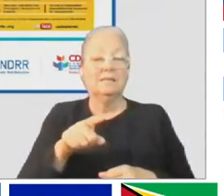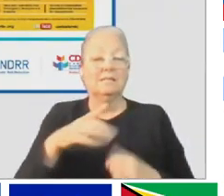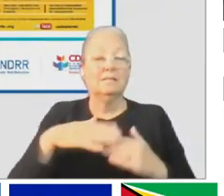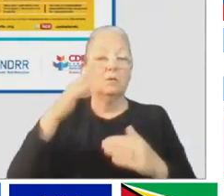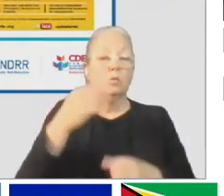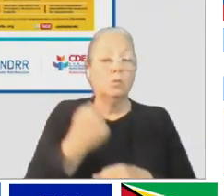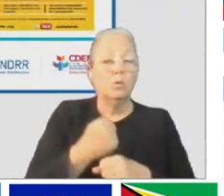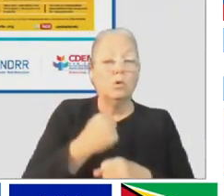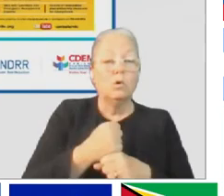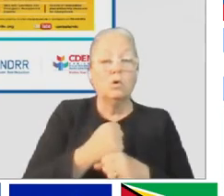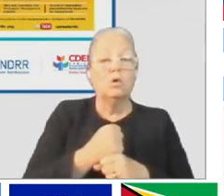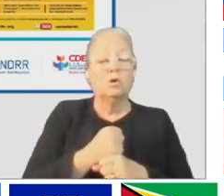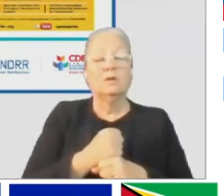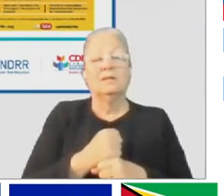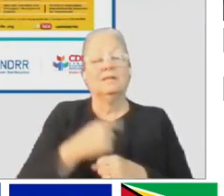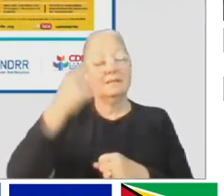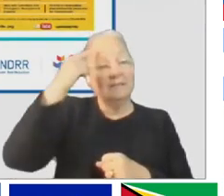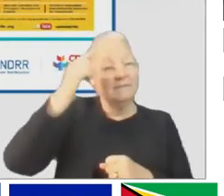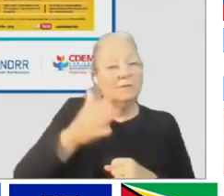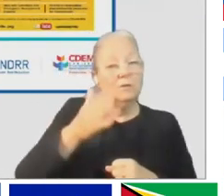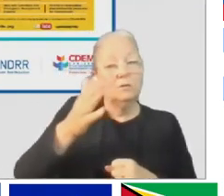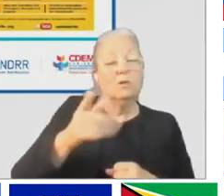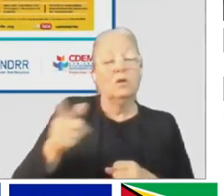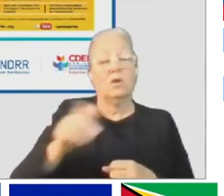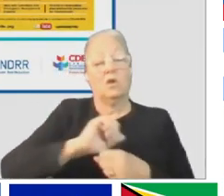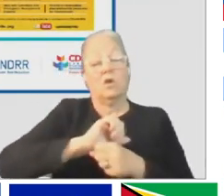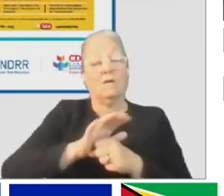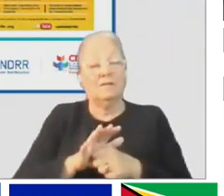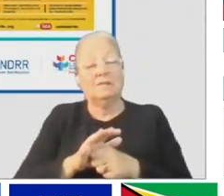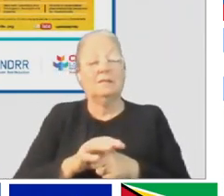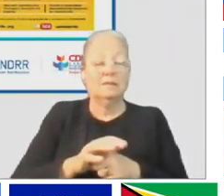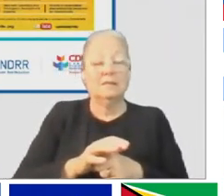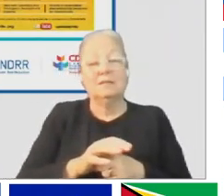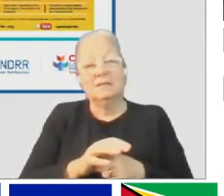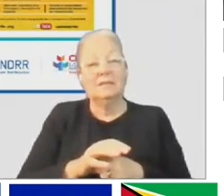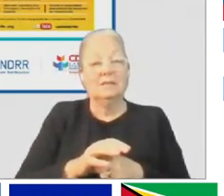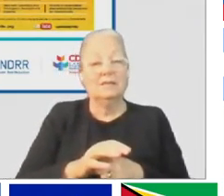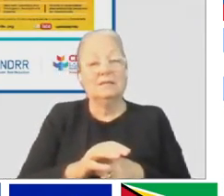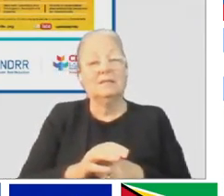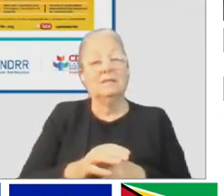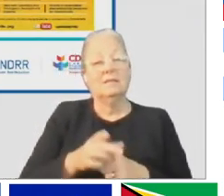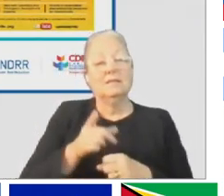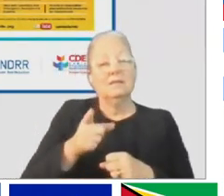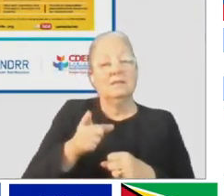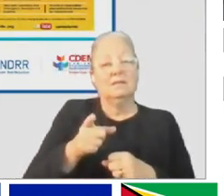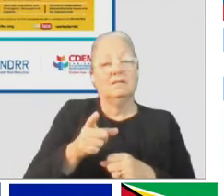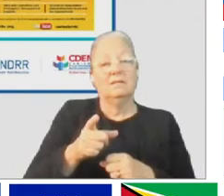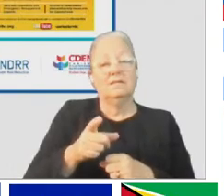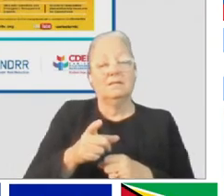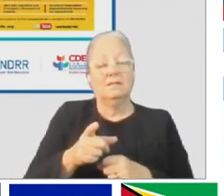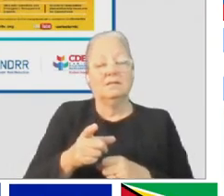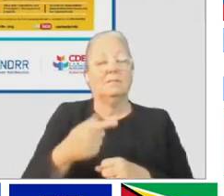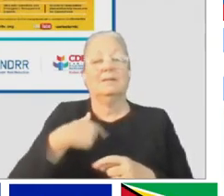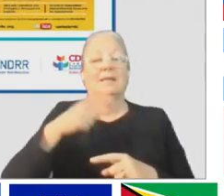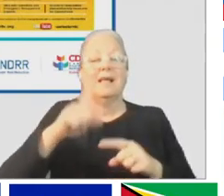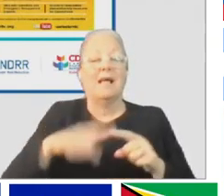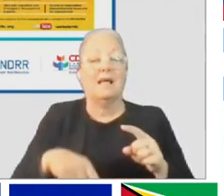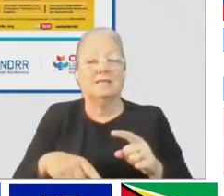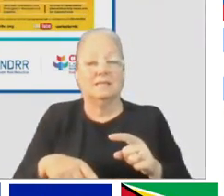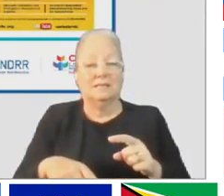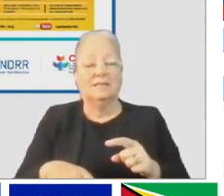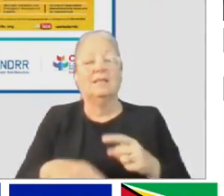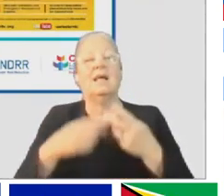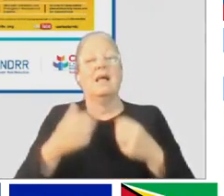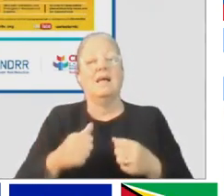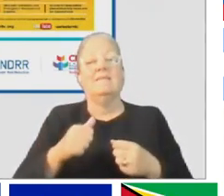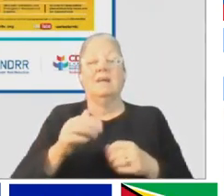forward. I think COVID saved us here in St. Vincent to some extent, because then we were not able to have the influx of agencies